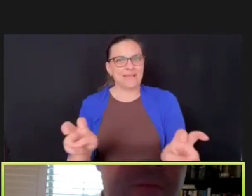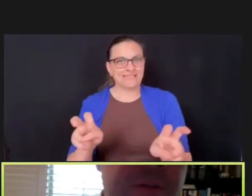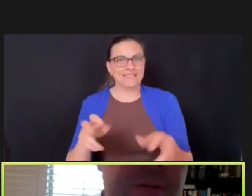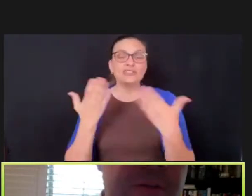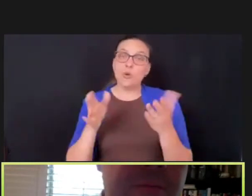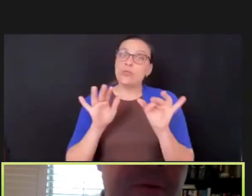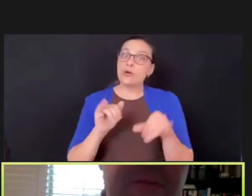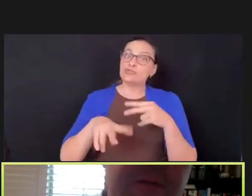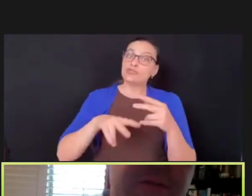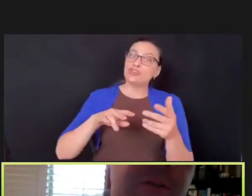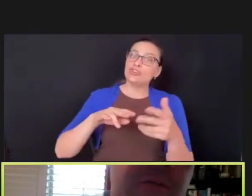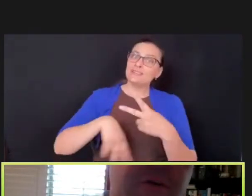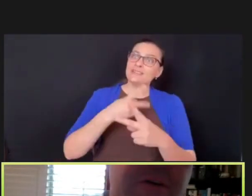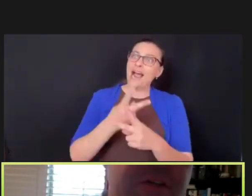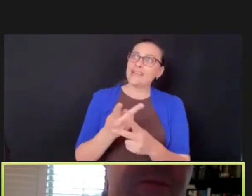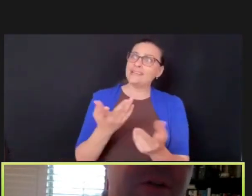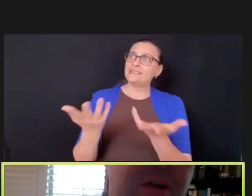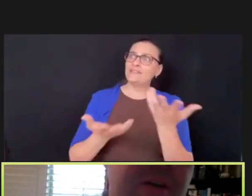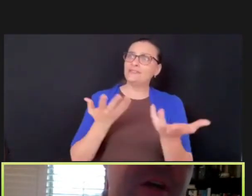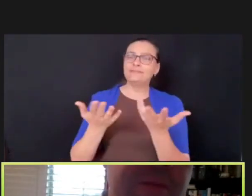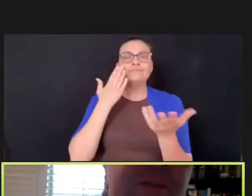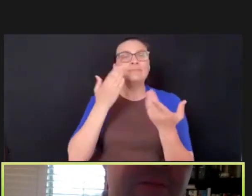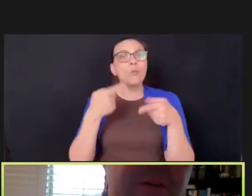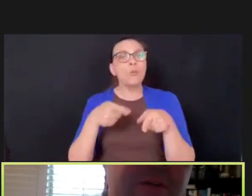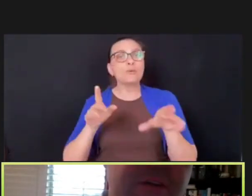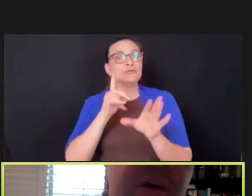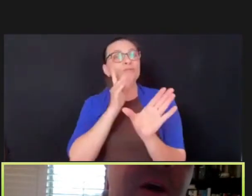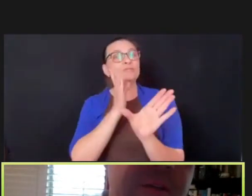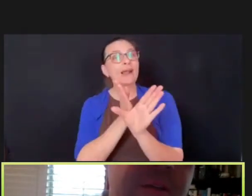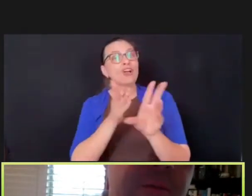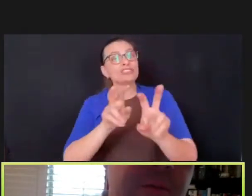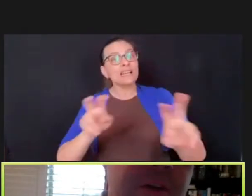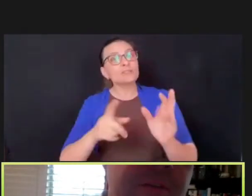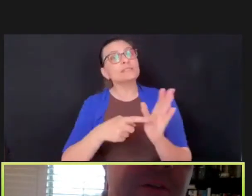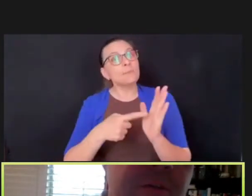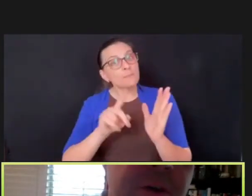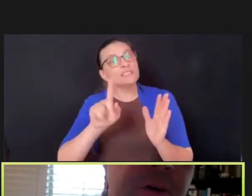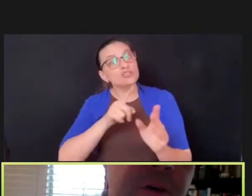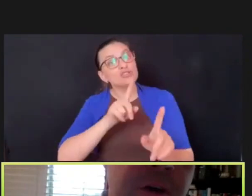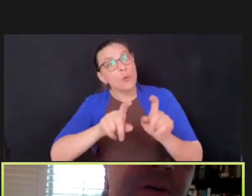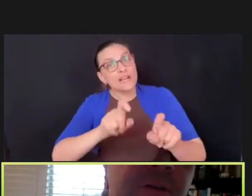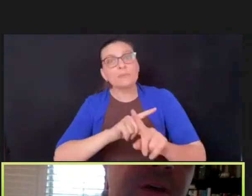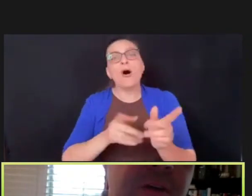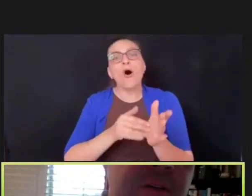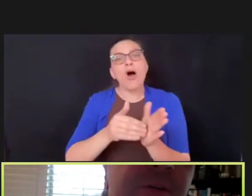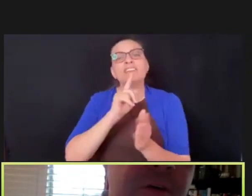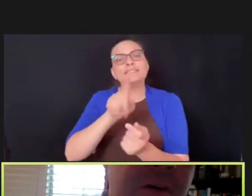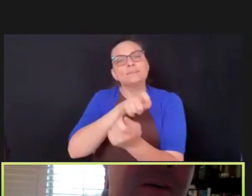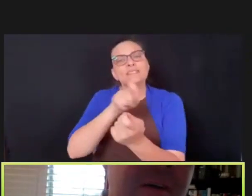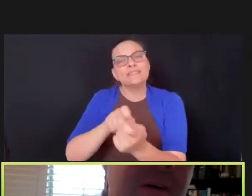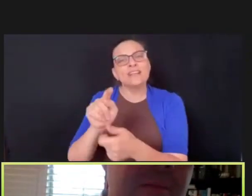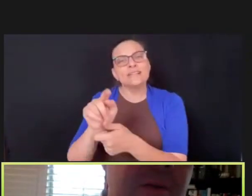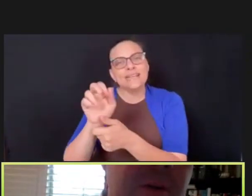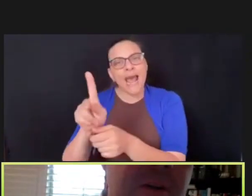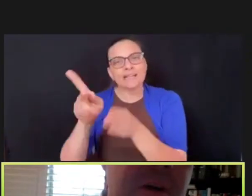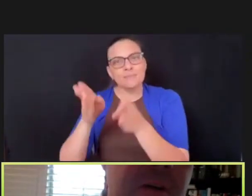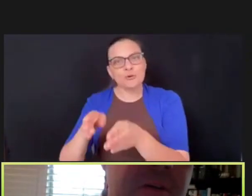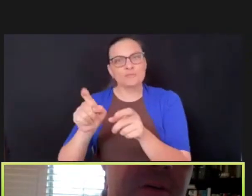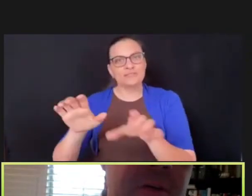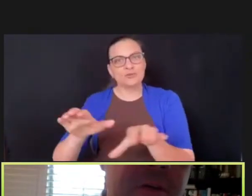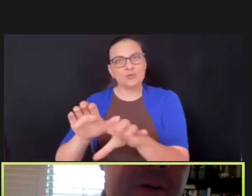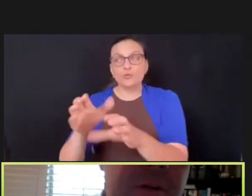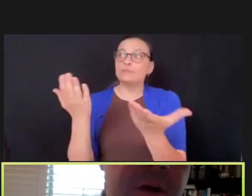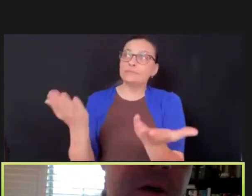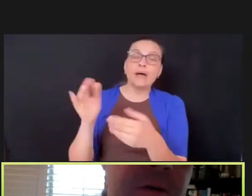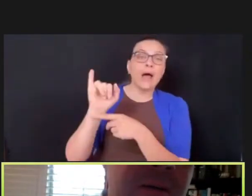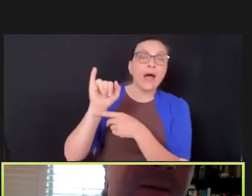psychological assessments, sometimes it's just questions, but a lot of times it's specific tasks that people have to do, like an IQ test or a memory test